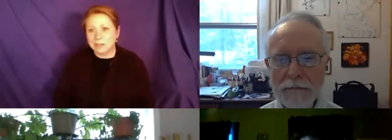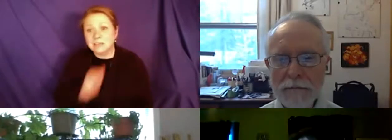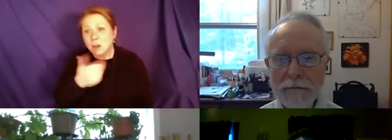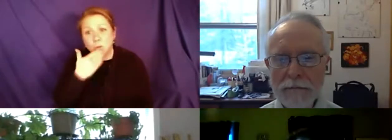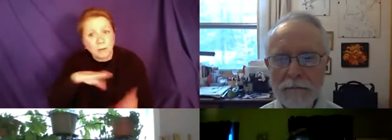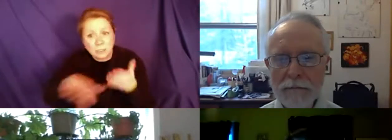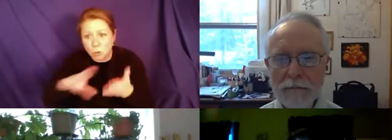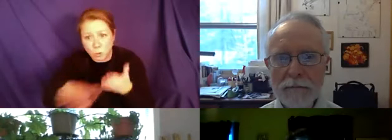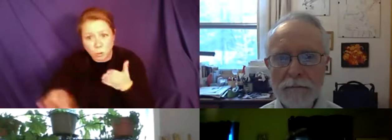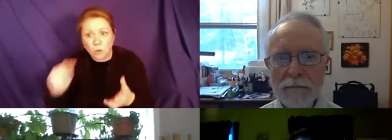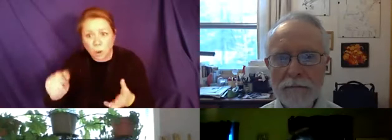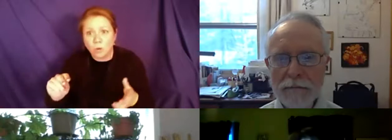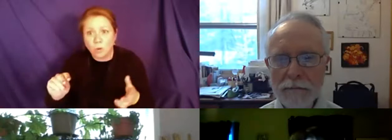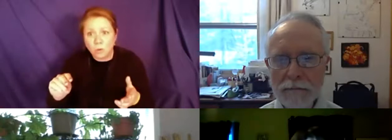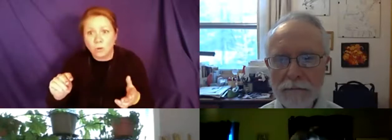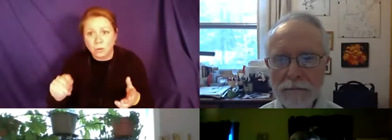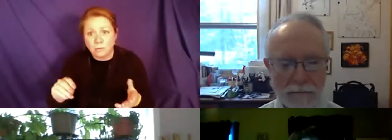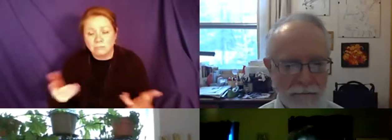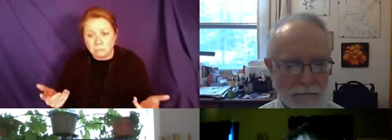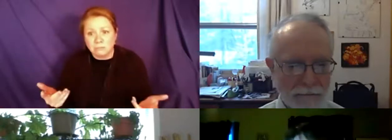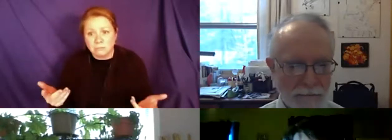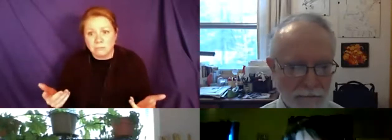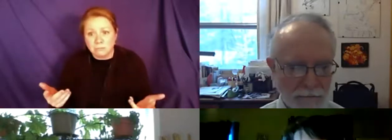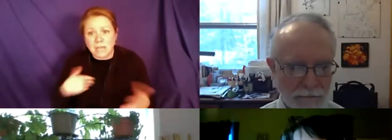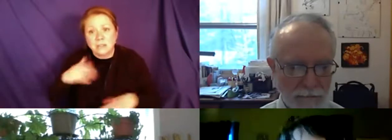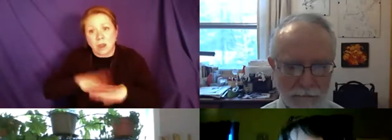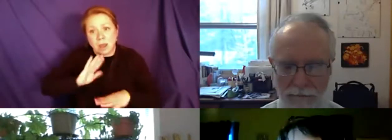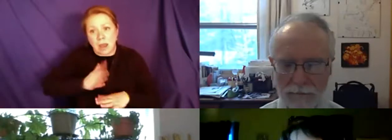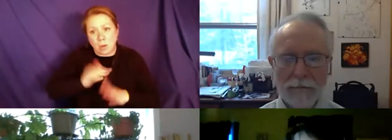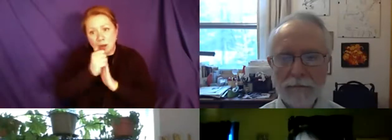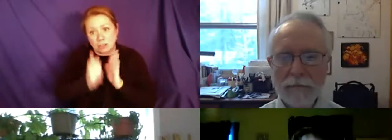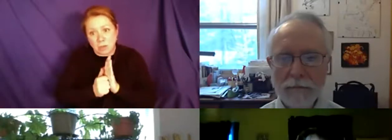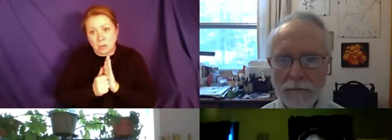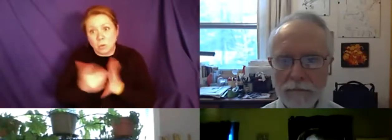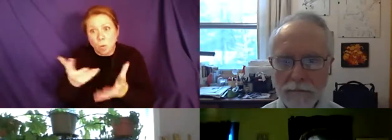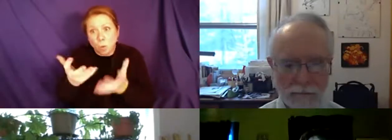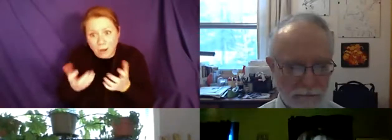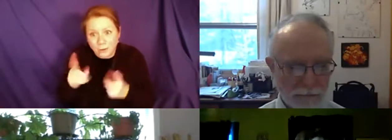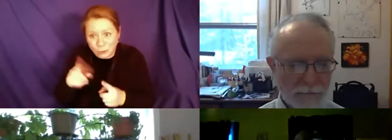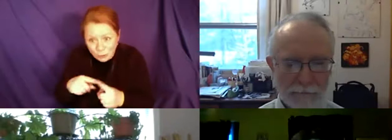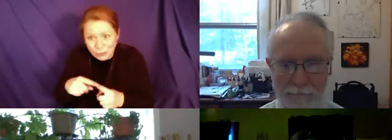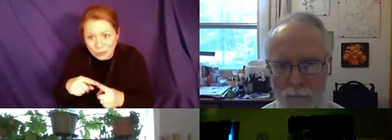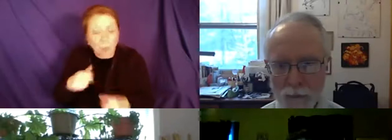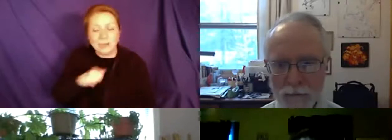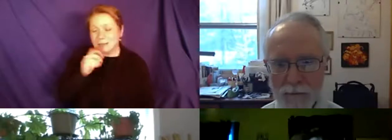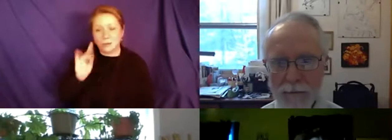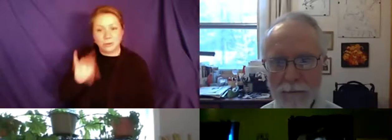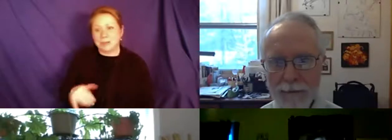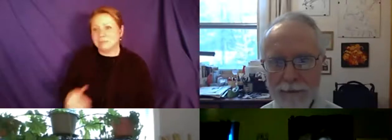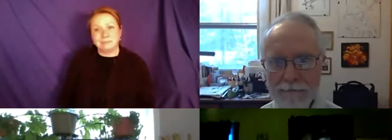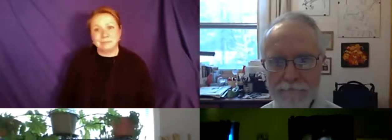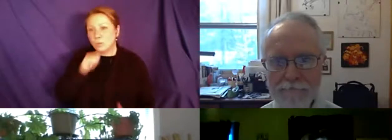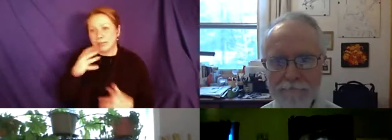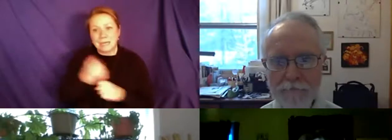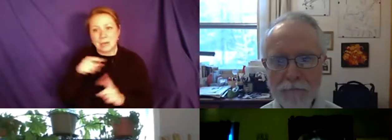excuse for not trying to spend some time. And I think it is on our agenda to want to, and we did not, we did not get to